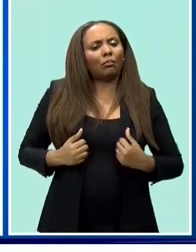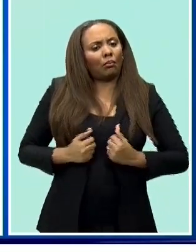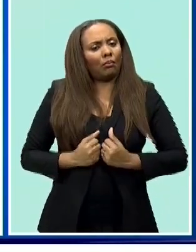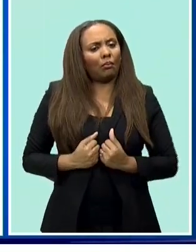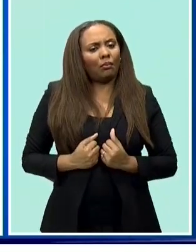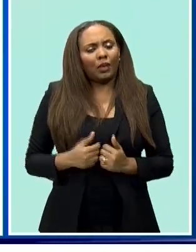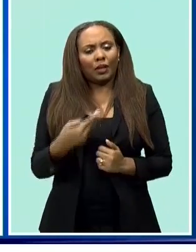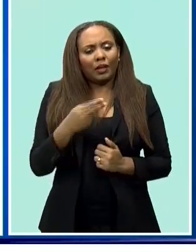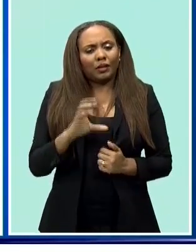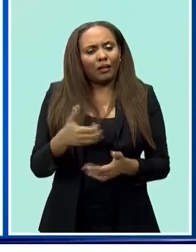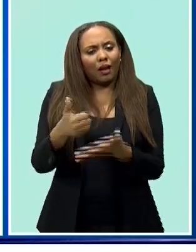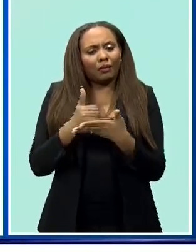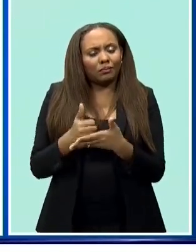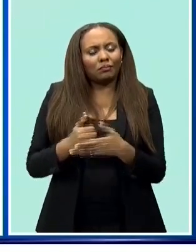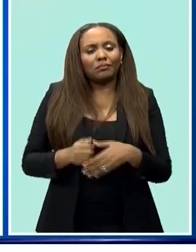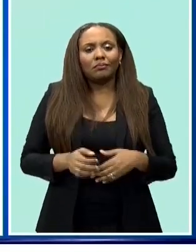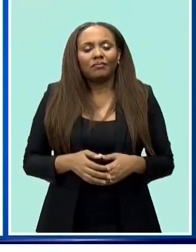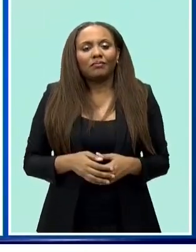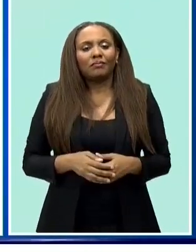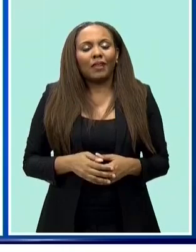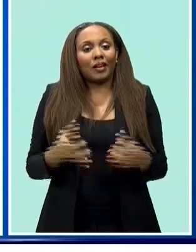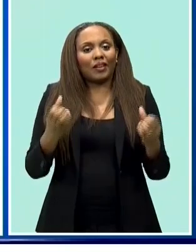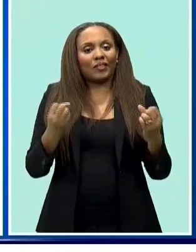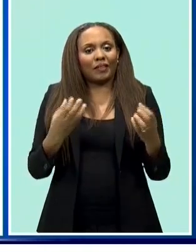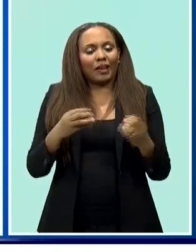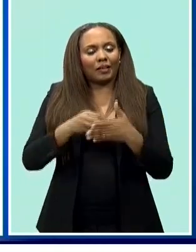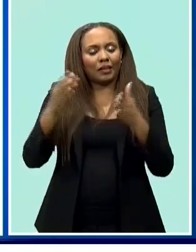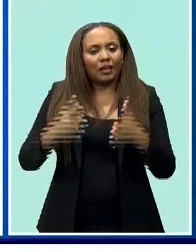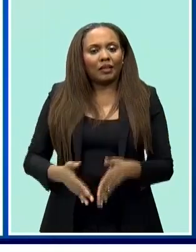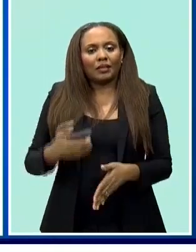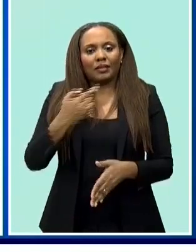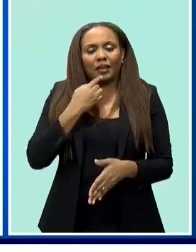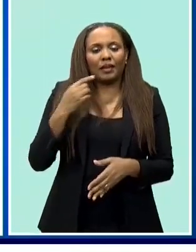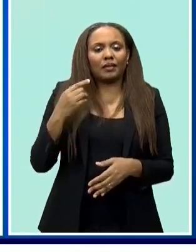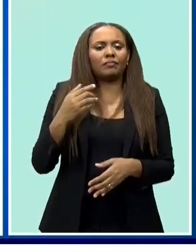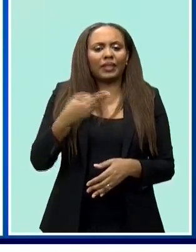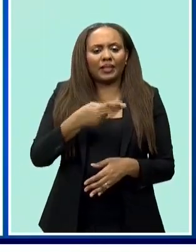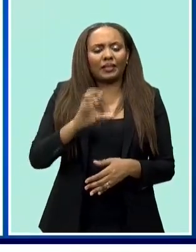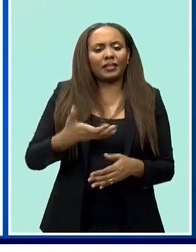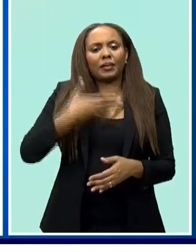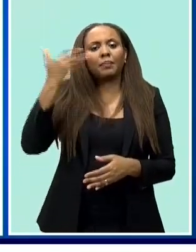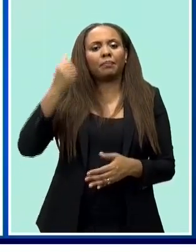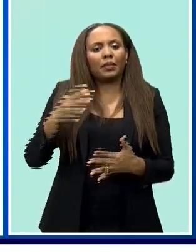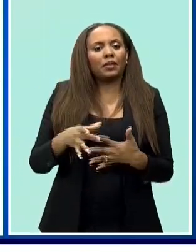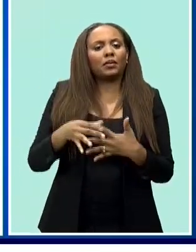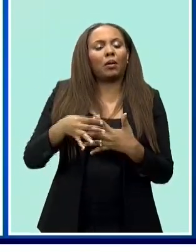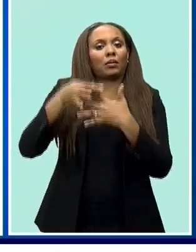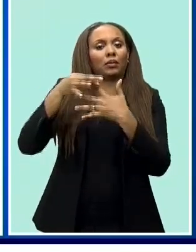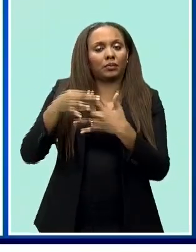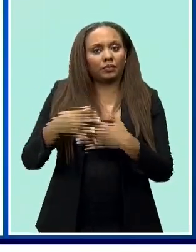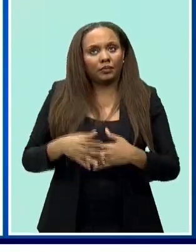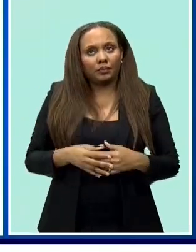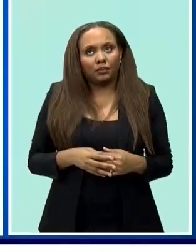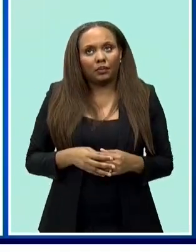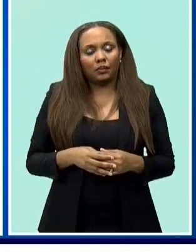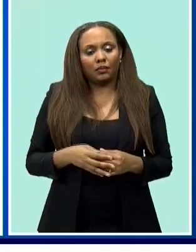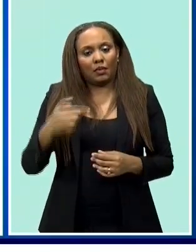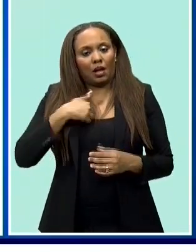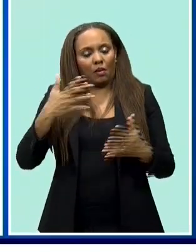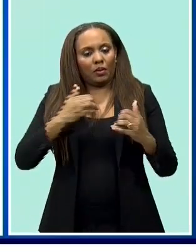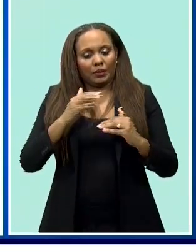has definitely taught me that. And many of the fifth form students believe HC is the best choice for achieving their career goals. I want to do